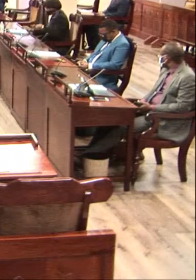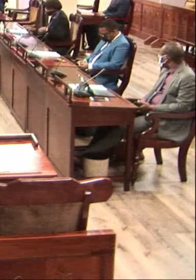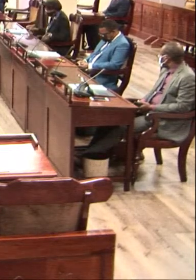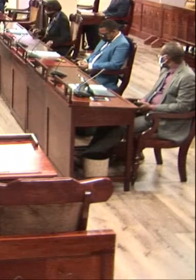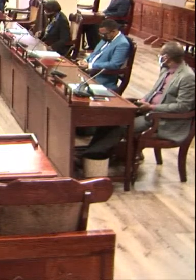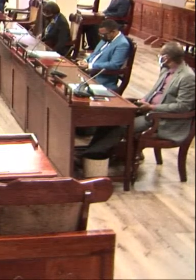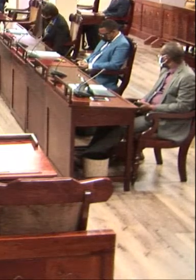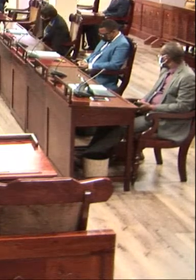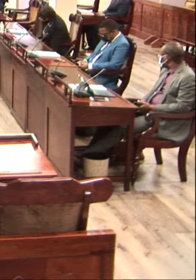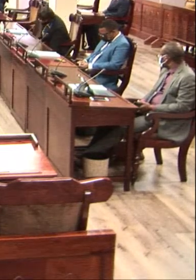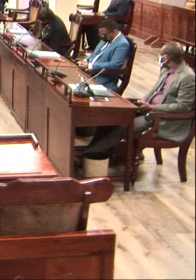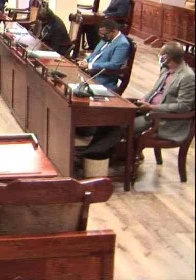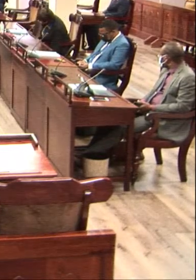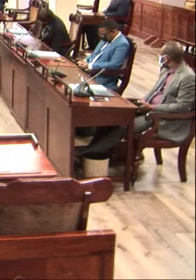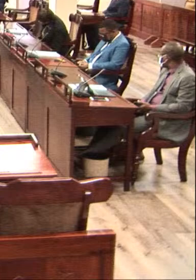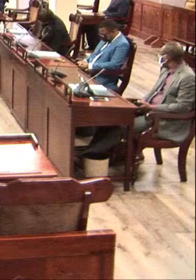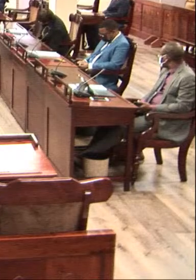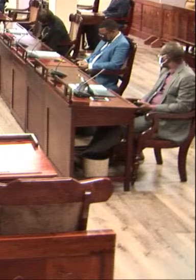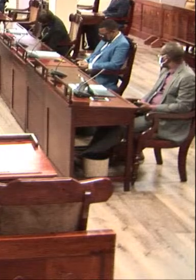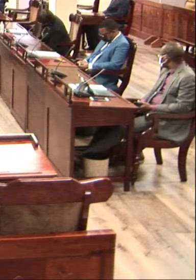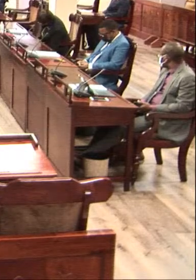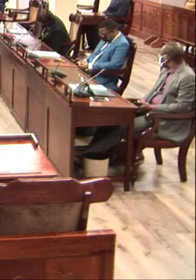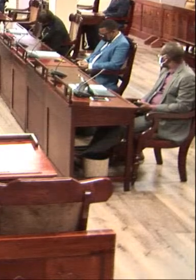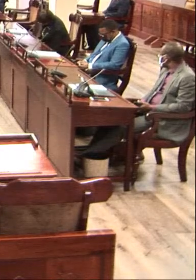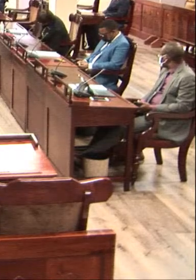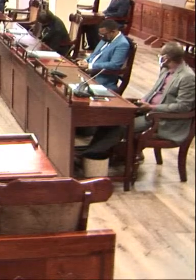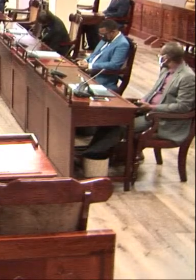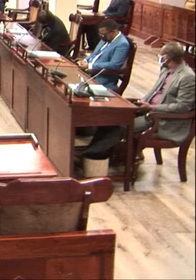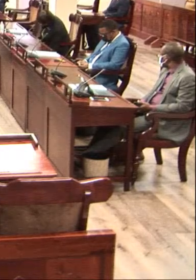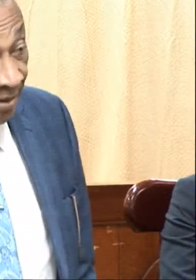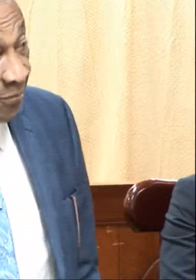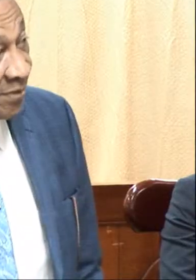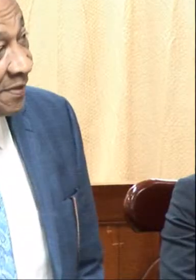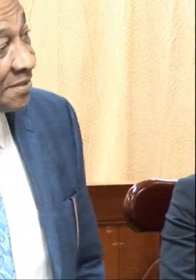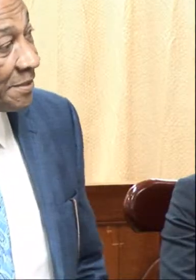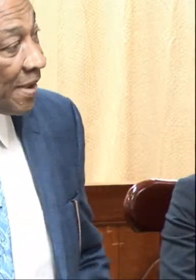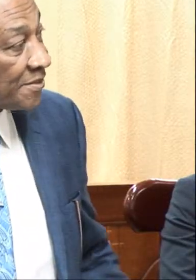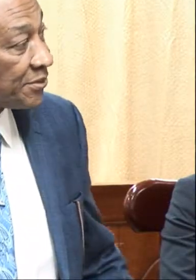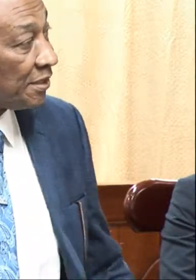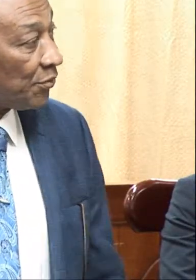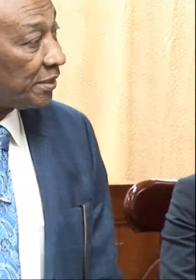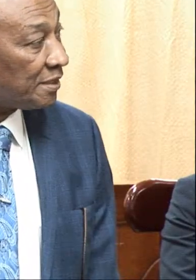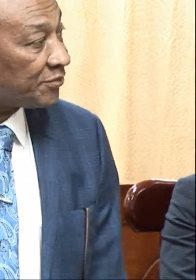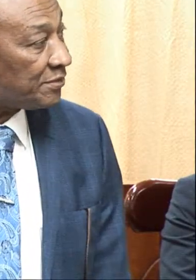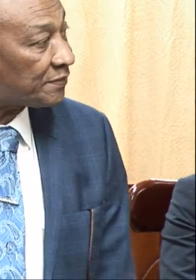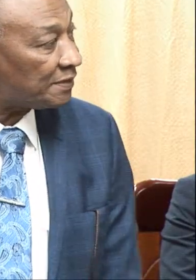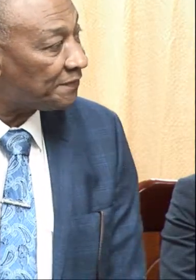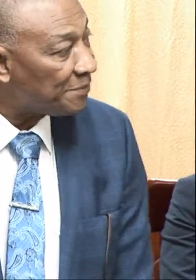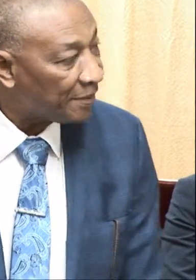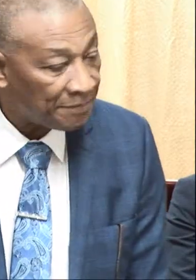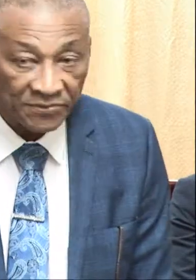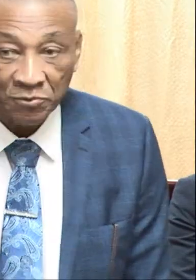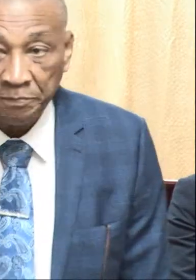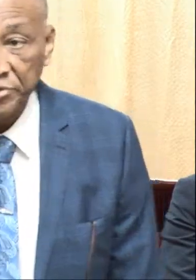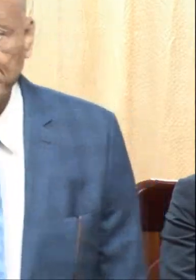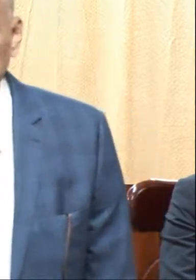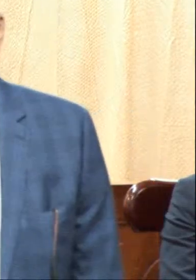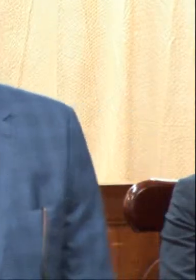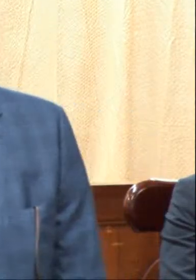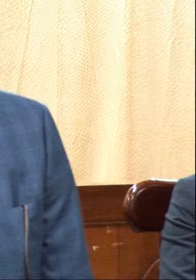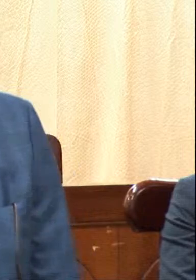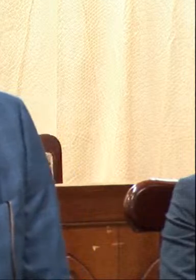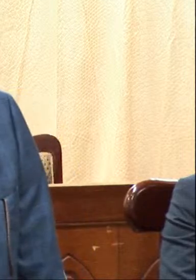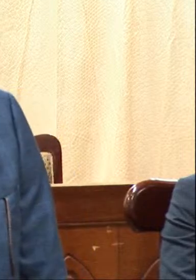$6,836. Honourable Leader of the Opposition. Madam Chair, and a matter of privilege, I'm asking your indulgence, if I may be so